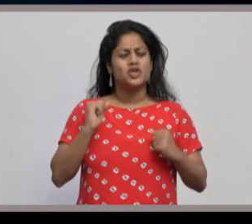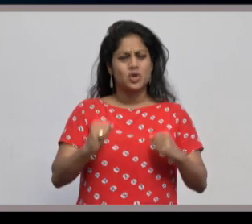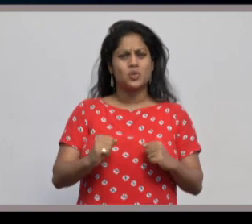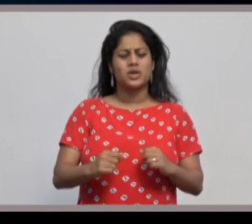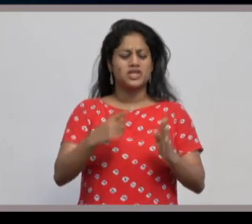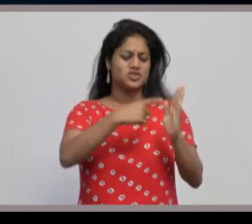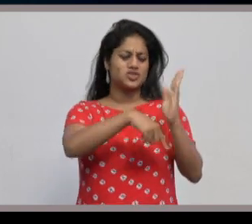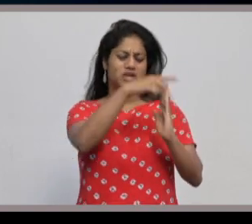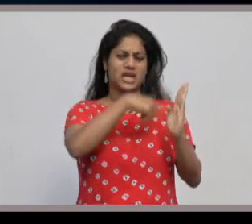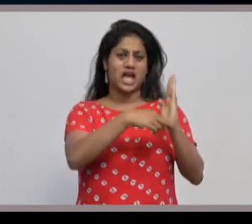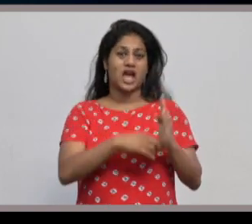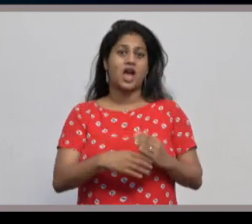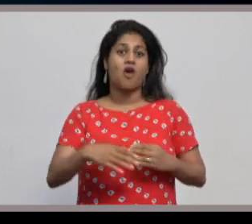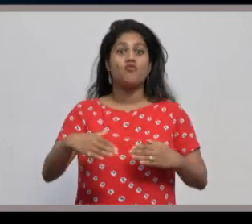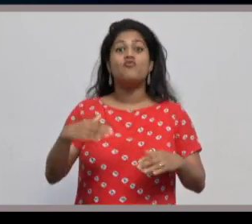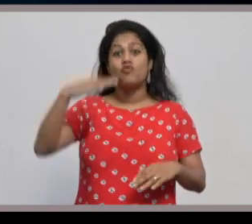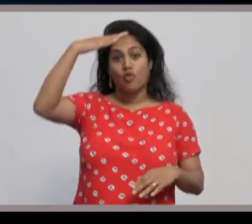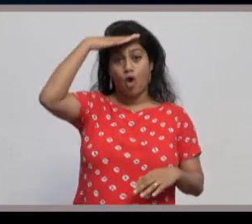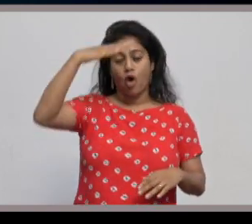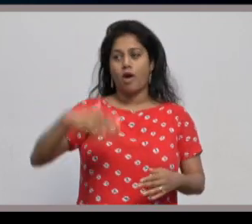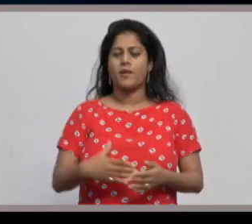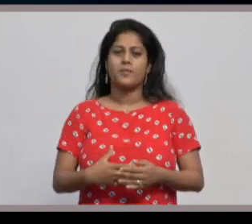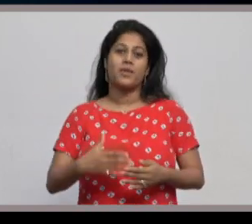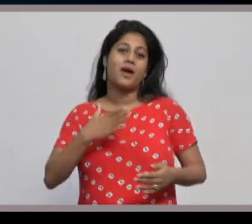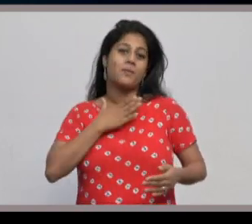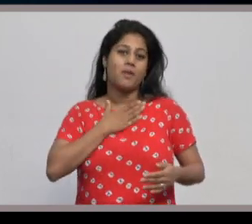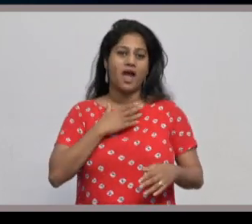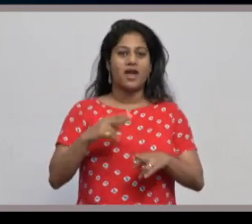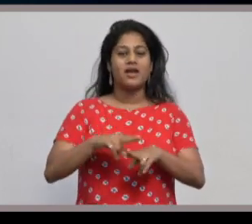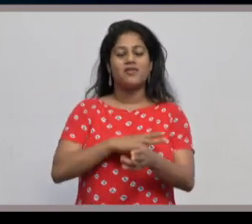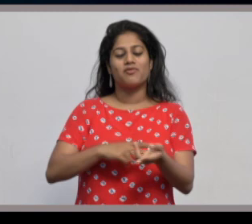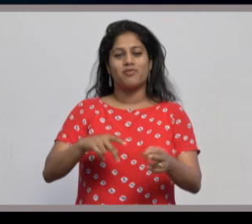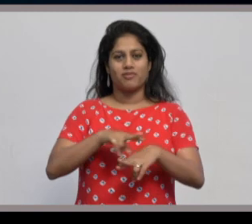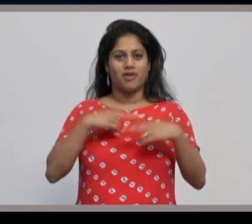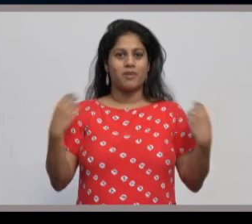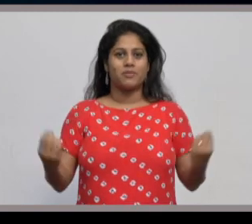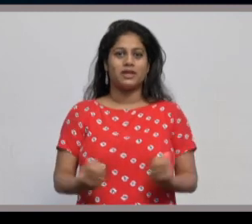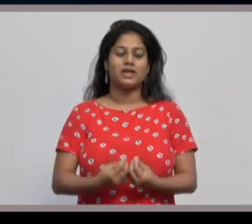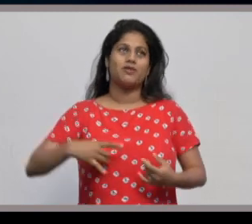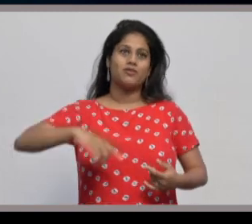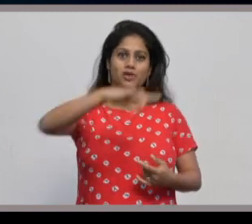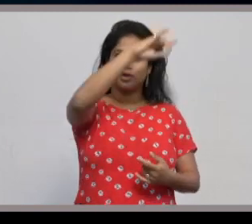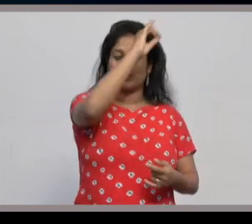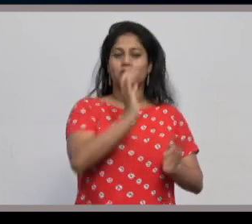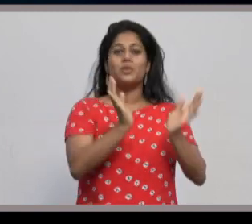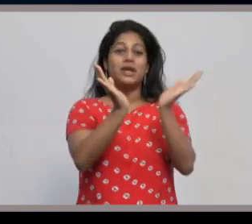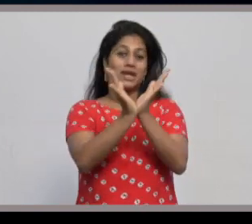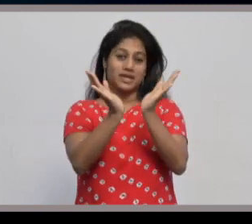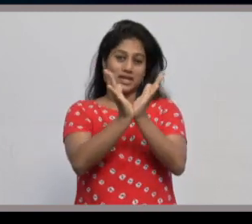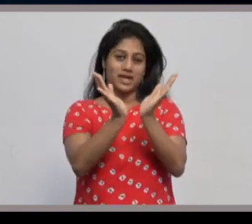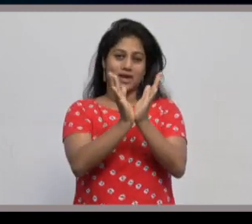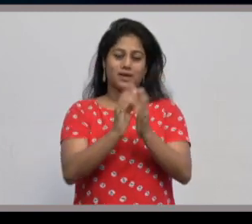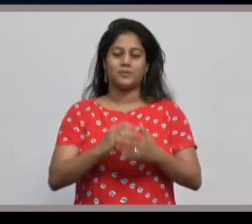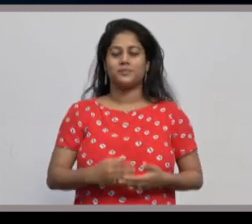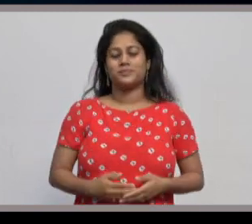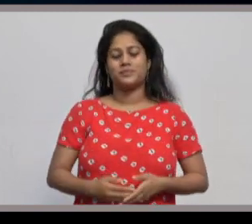conflict. When I was just 13 years old, my dad suddenly fell ill and was paralyzed due to rheumatoid arthritis.